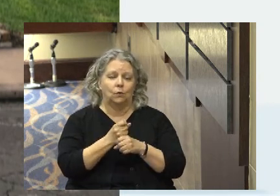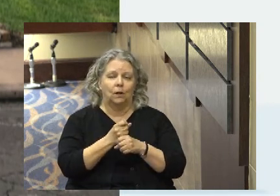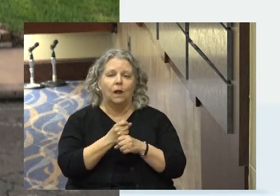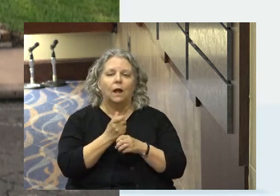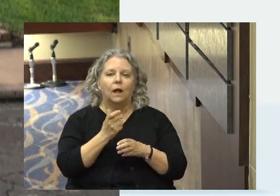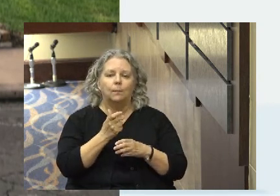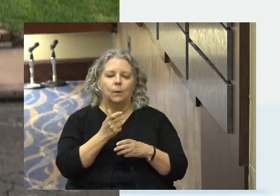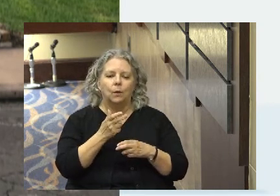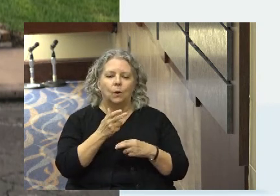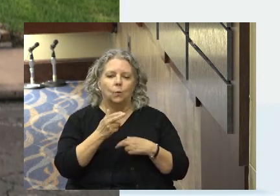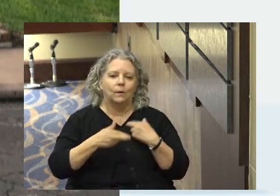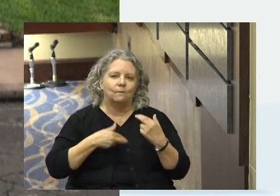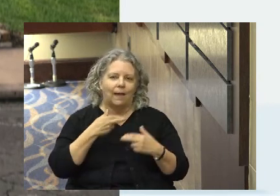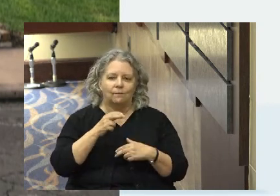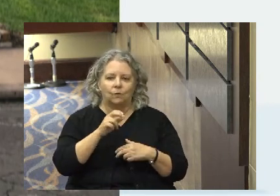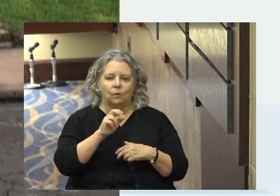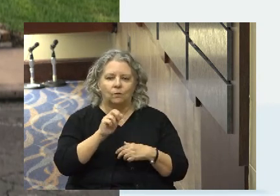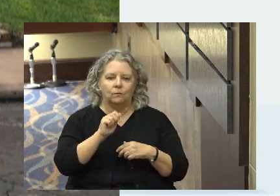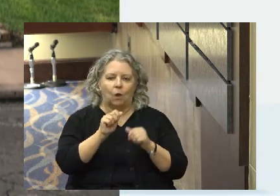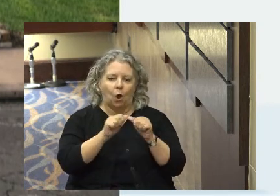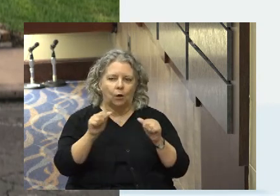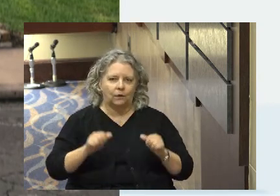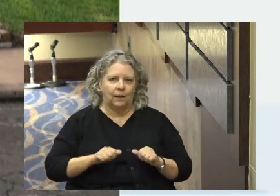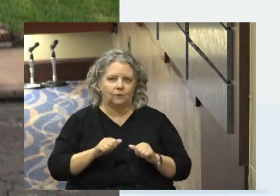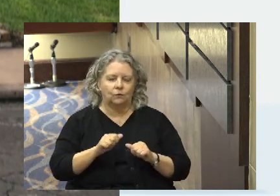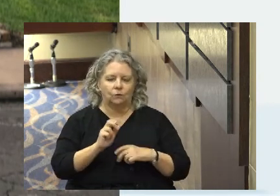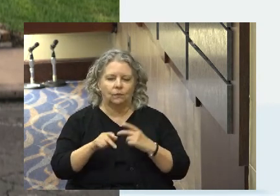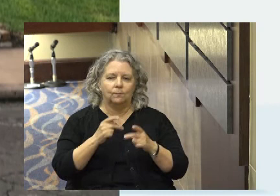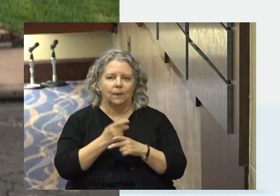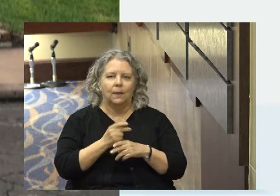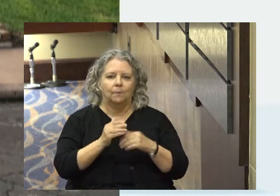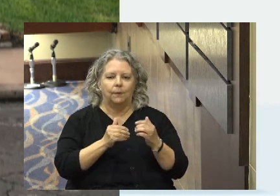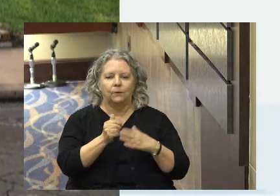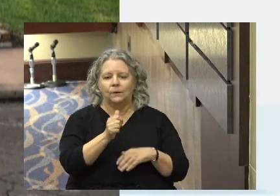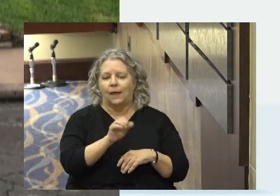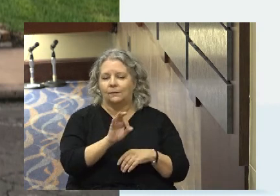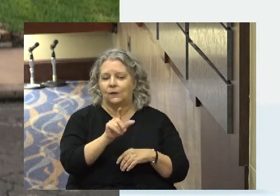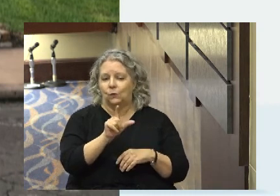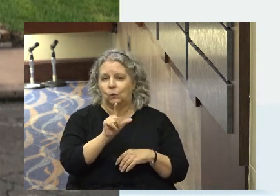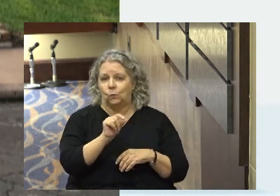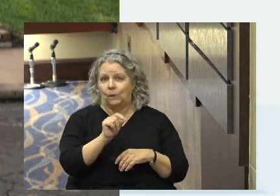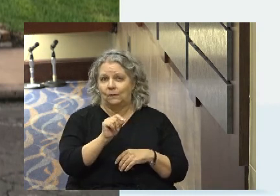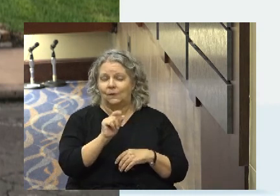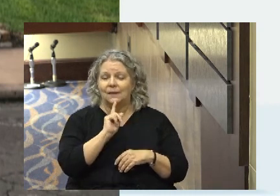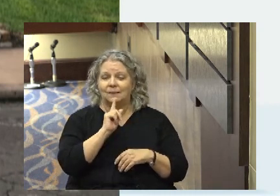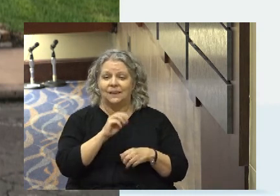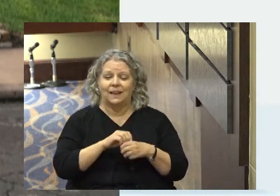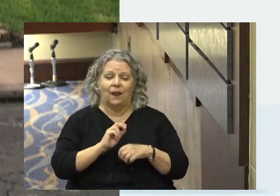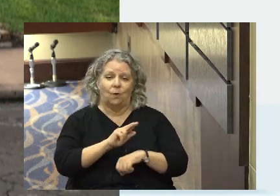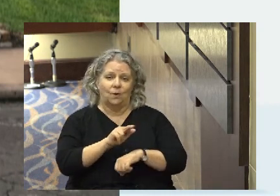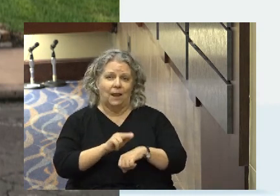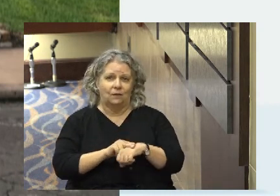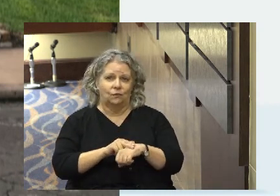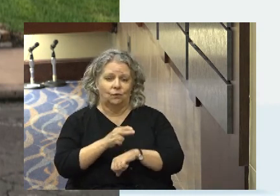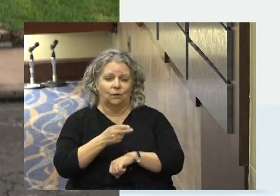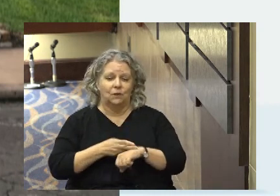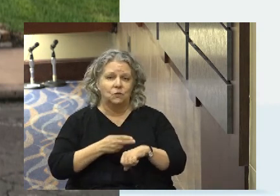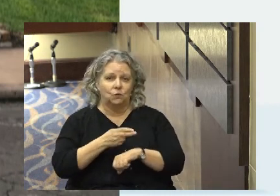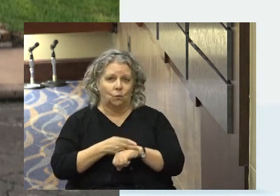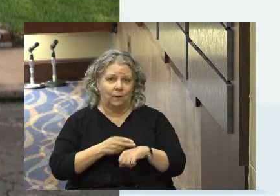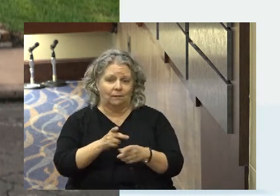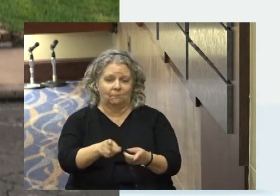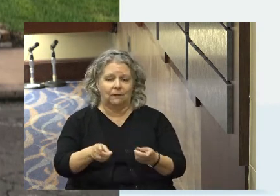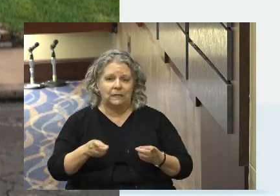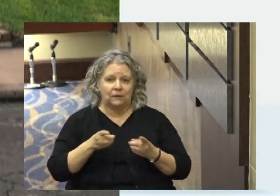1920s. It is a contributing structure in our National Register Historic District, Castle Heights Historic